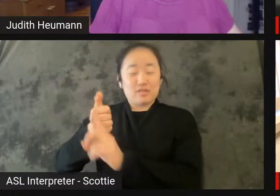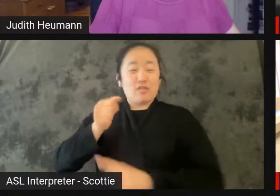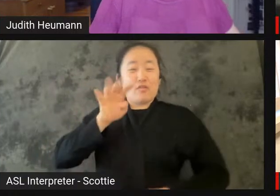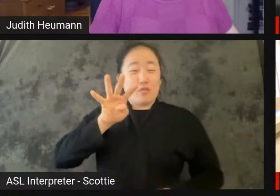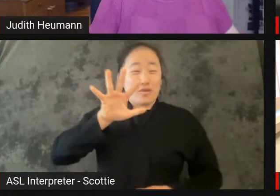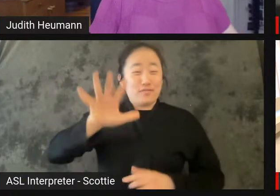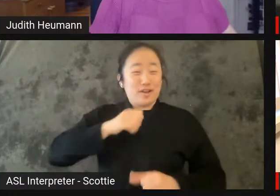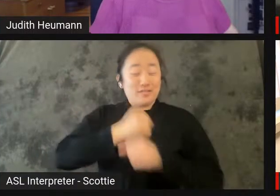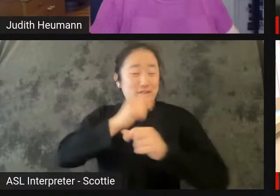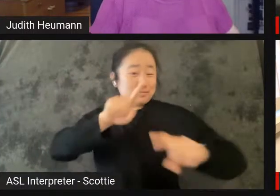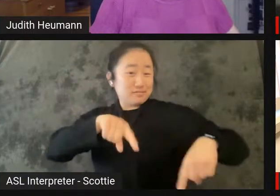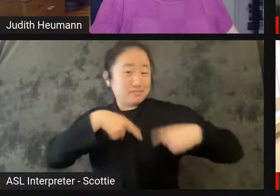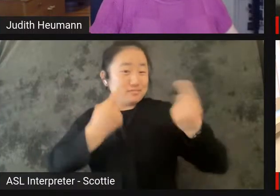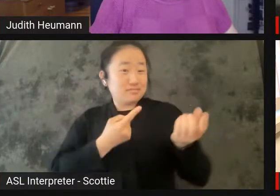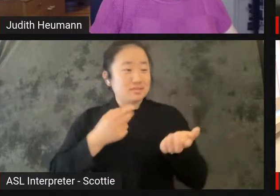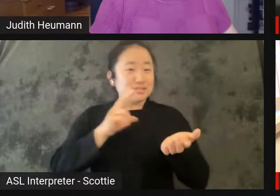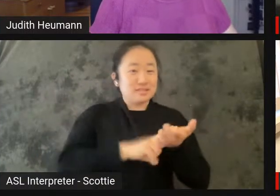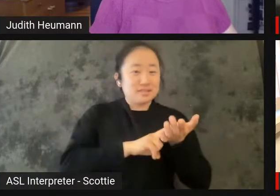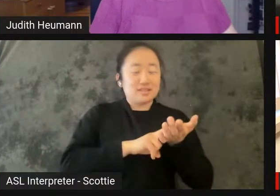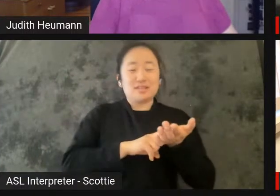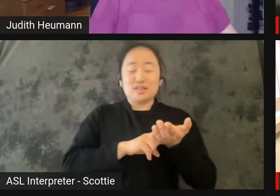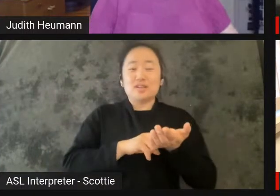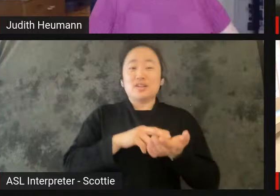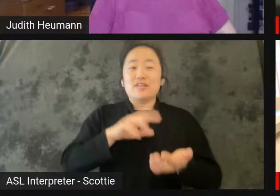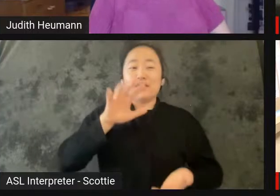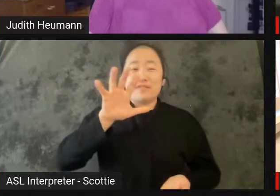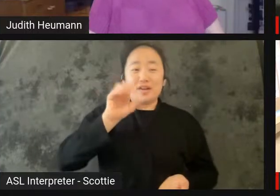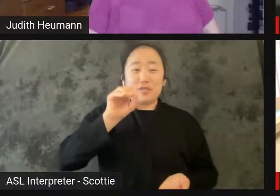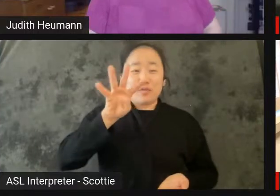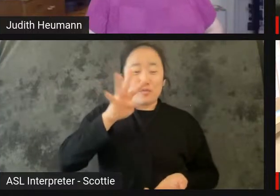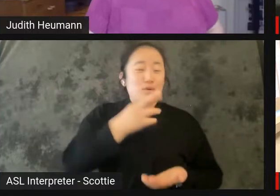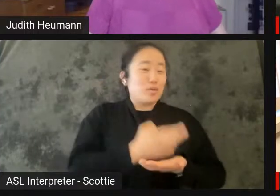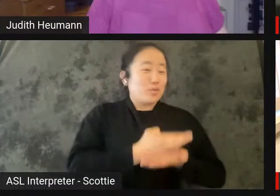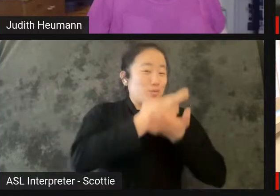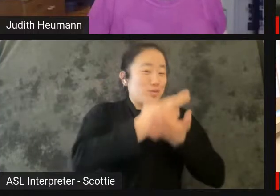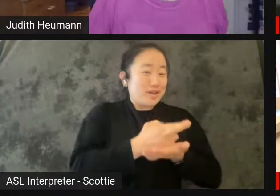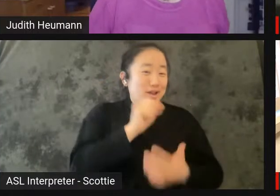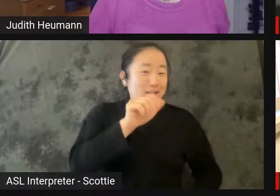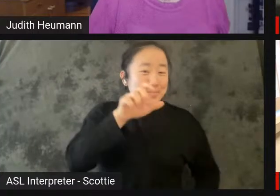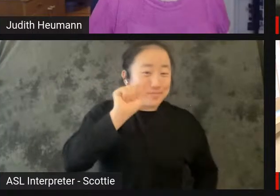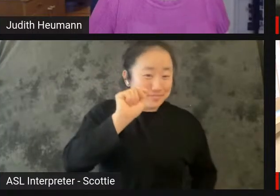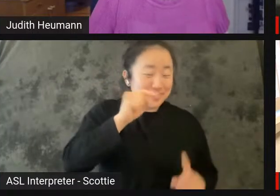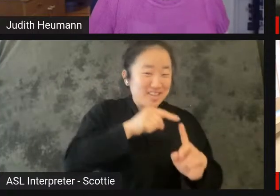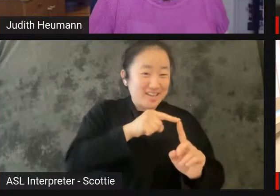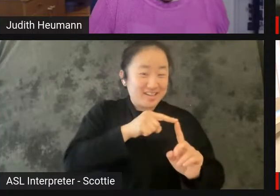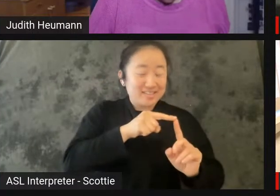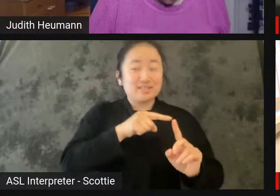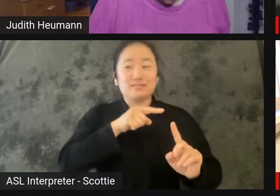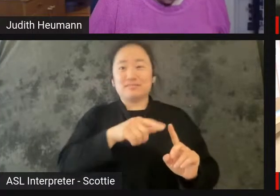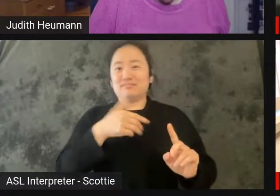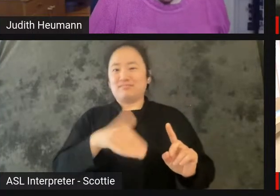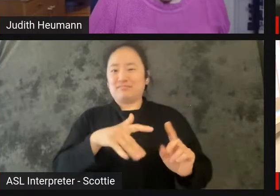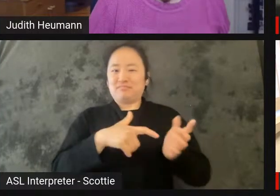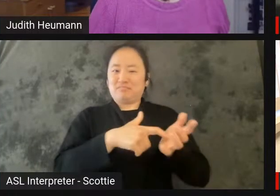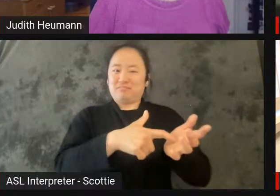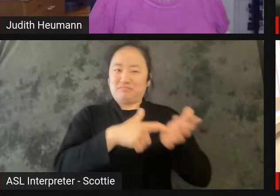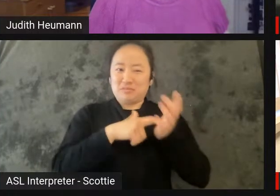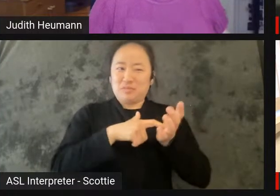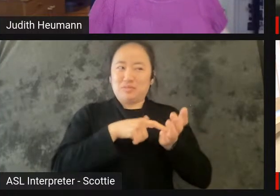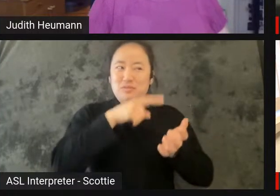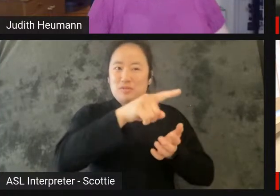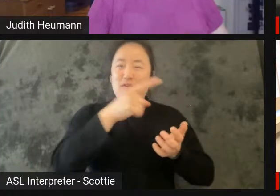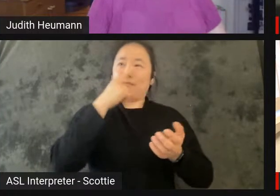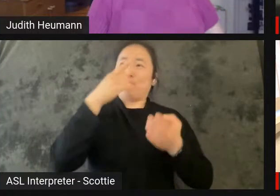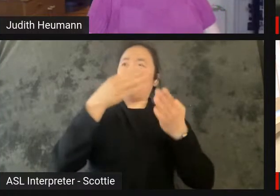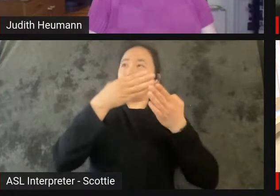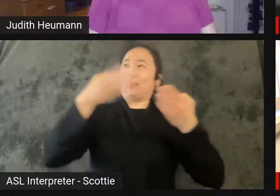504 of the Rehabilitation Act that for the first time mandated equity of access to public accommodations